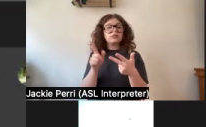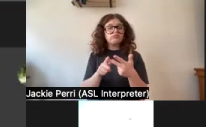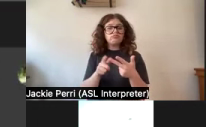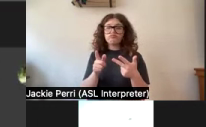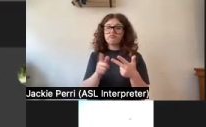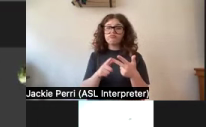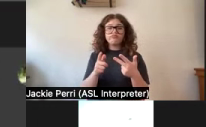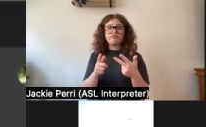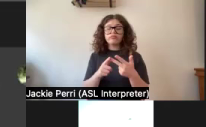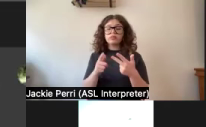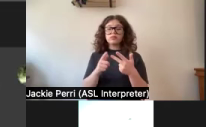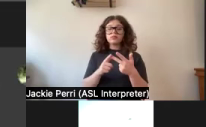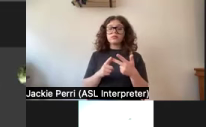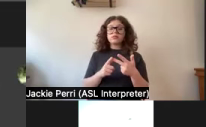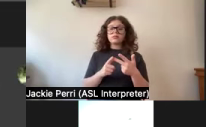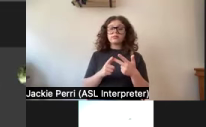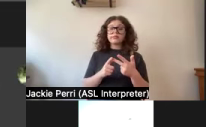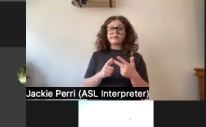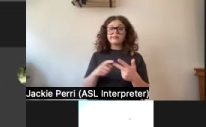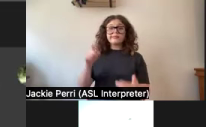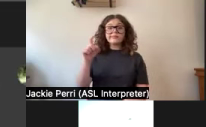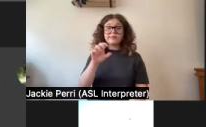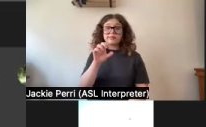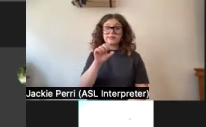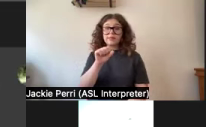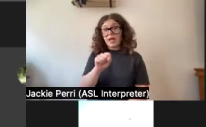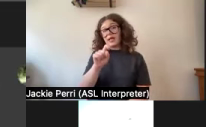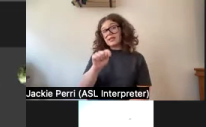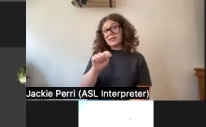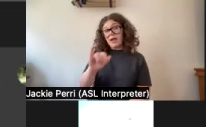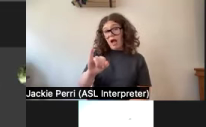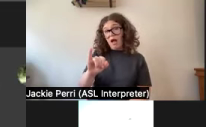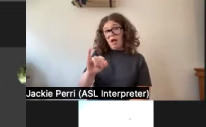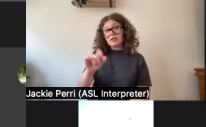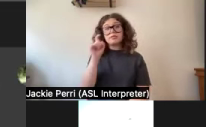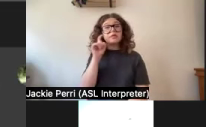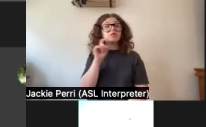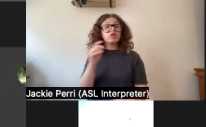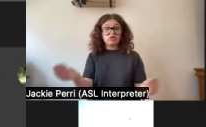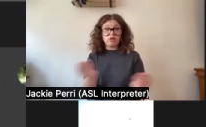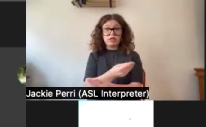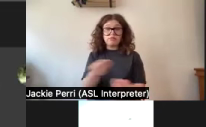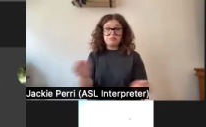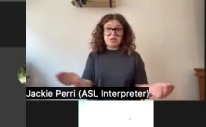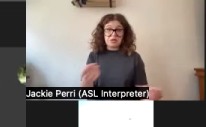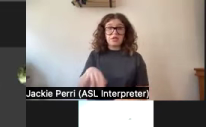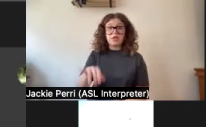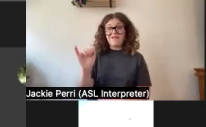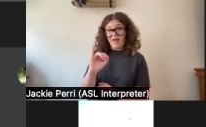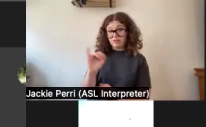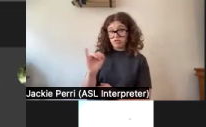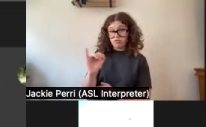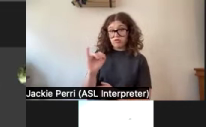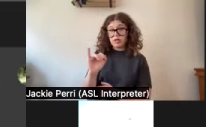uh, sexually transmitted infections, and those are